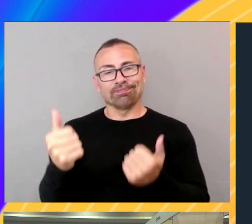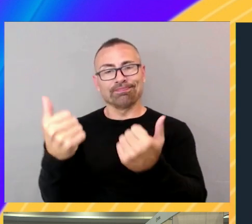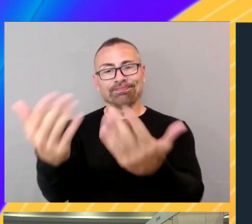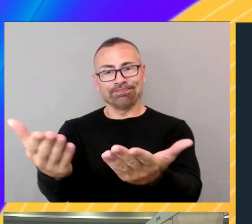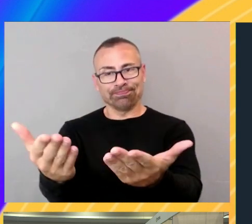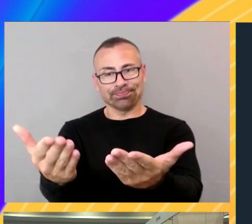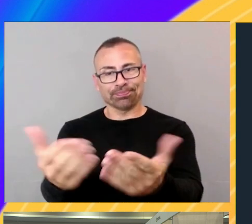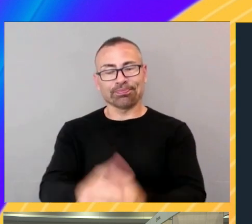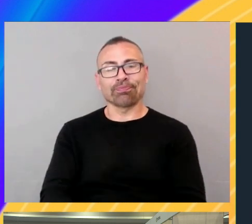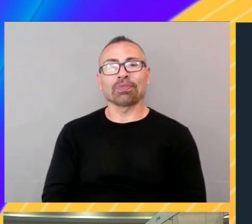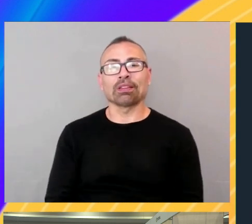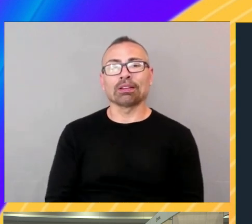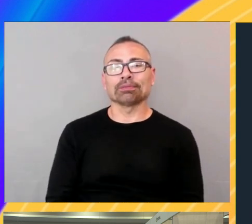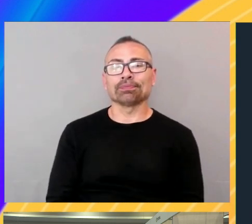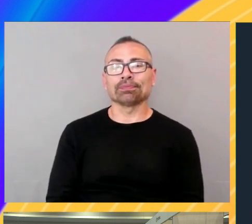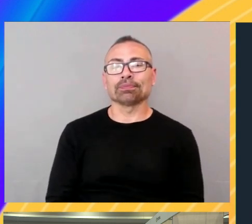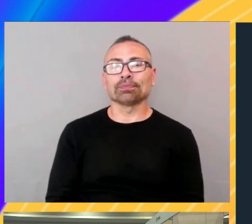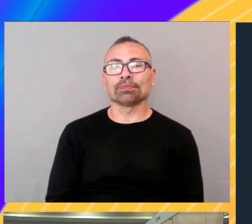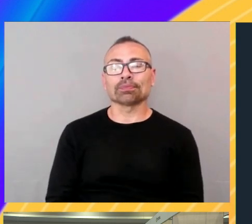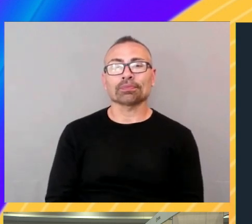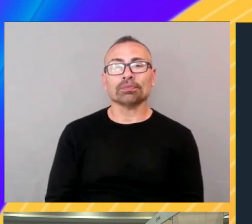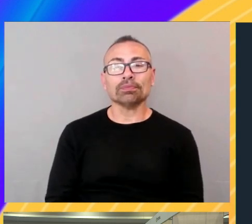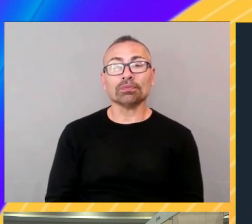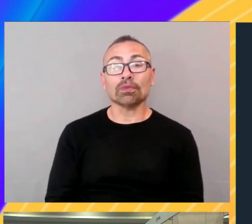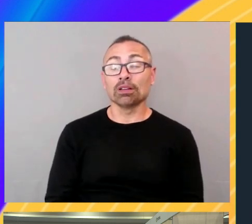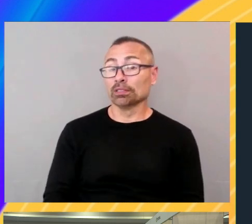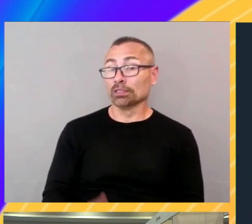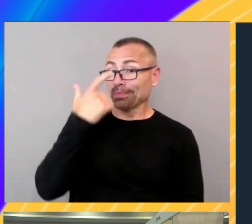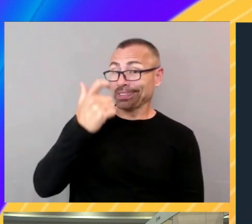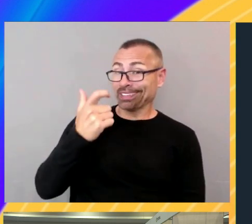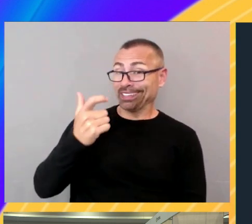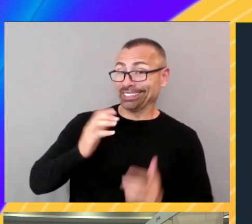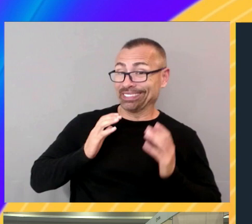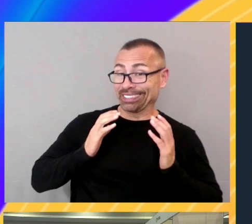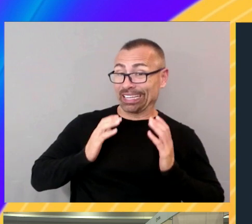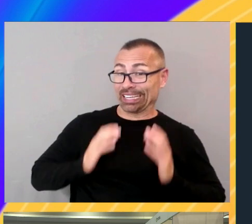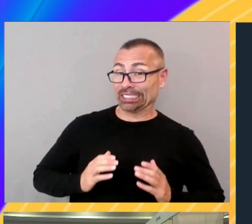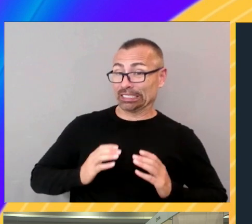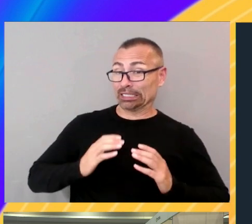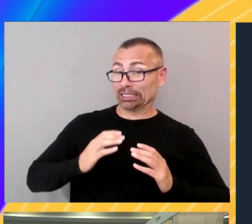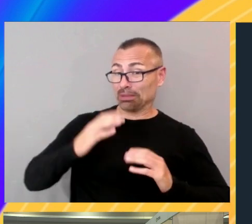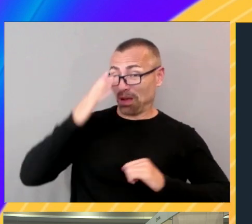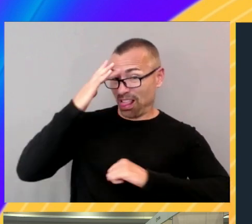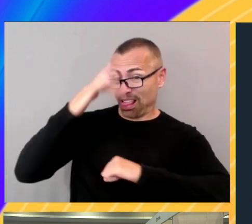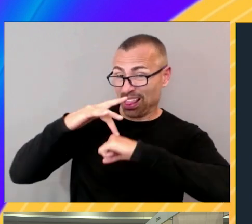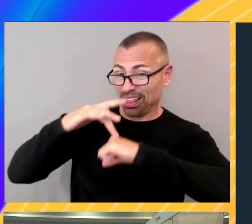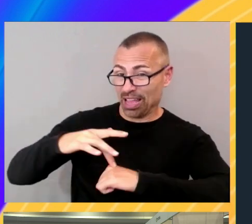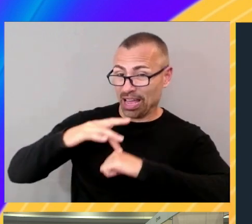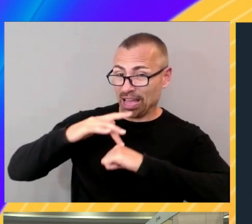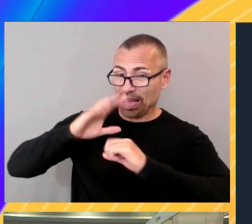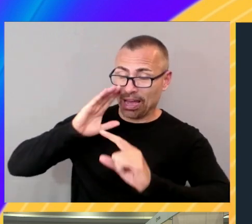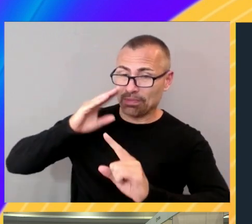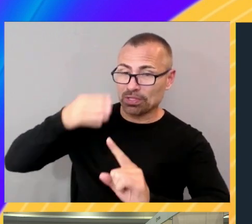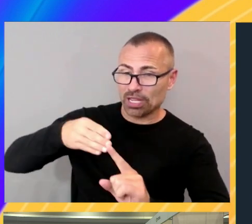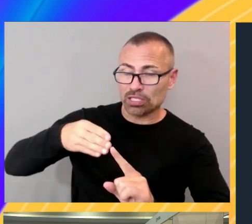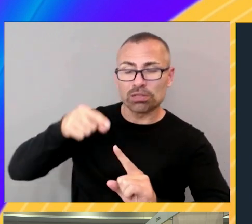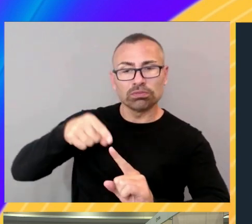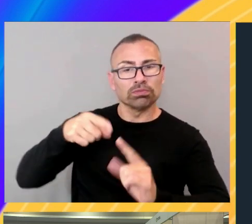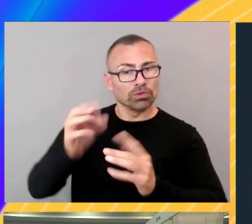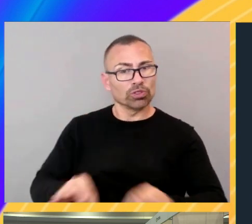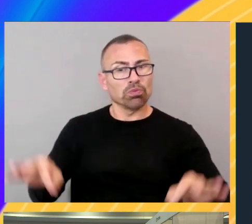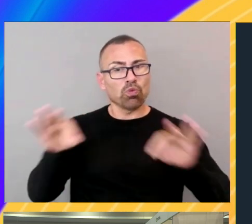given the fact that customer obsession is so core to how we act, Wayne, could you help to kind of describe how advise and